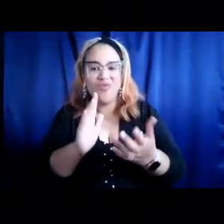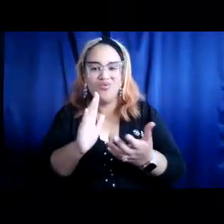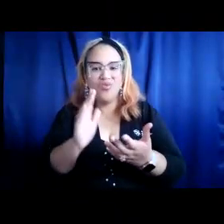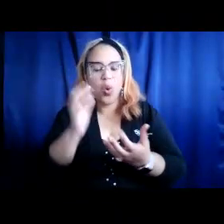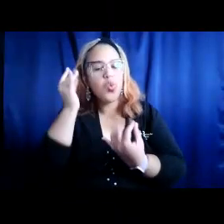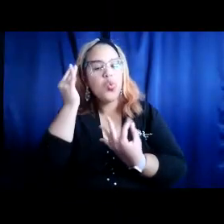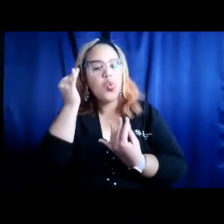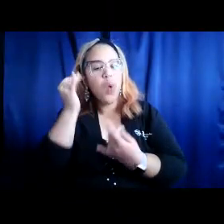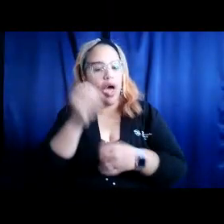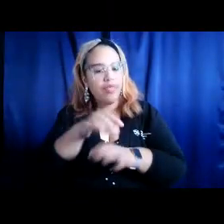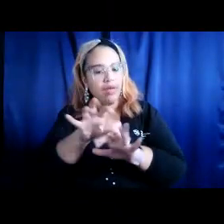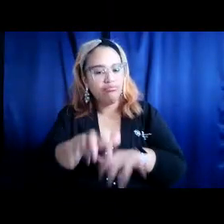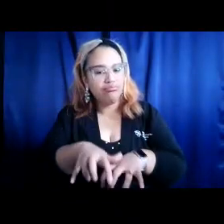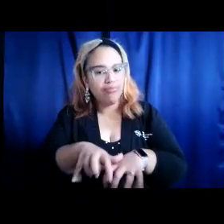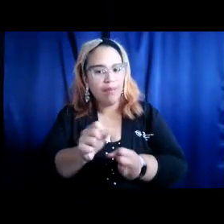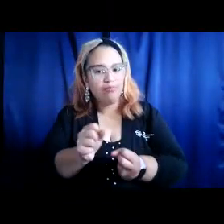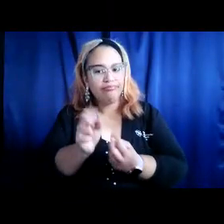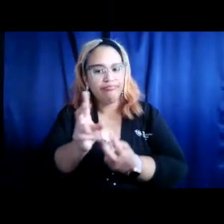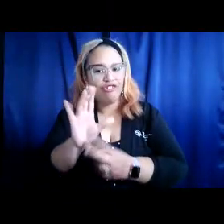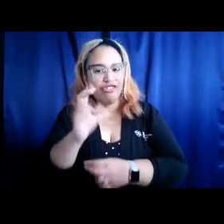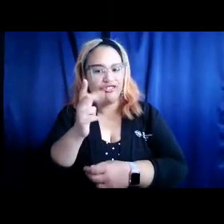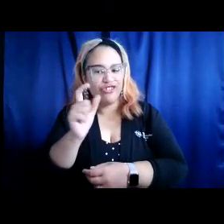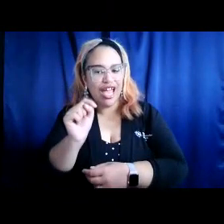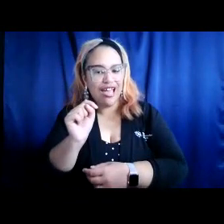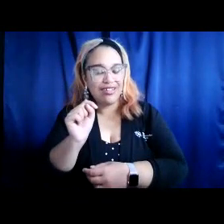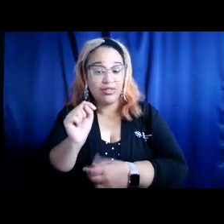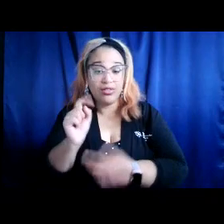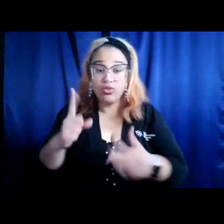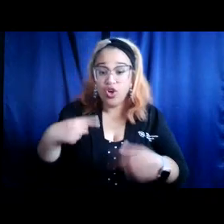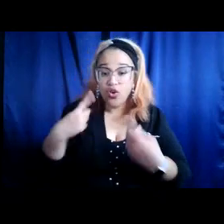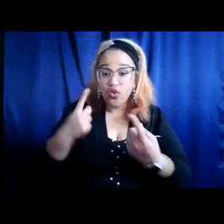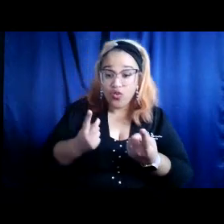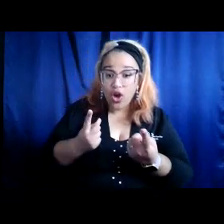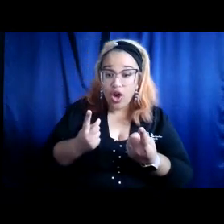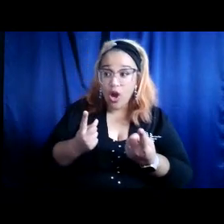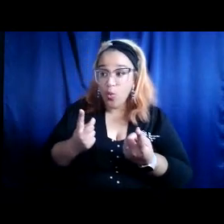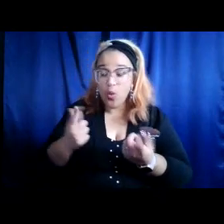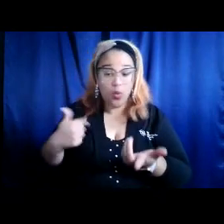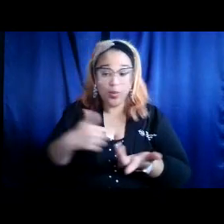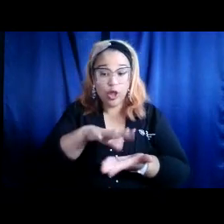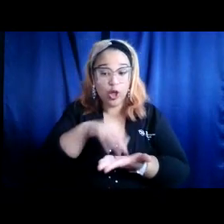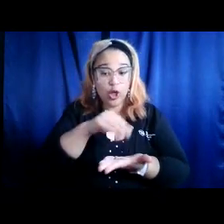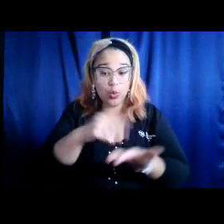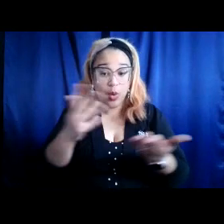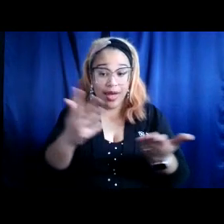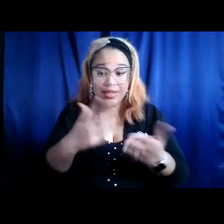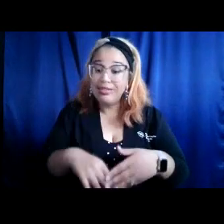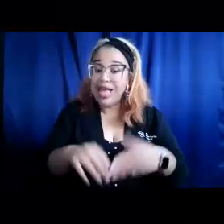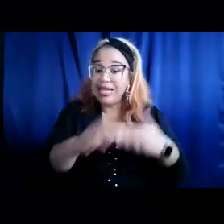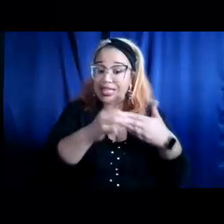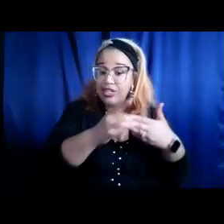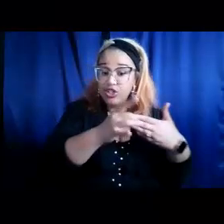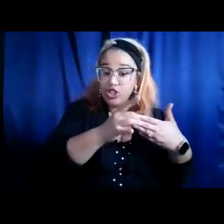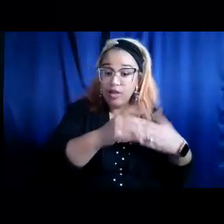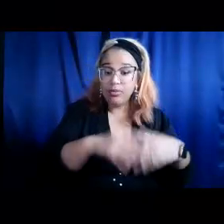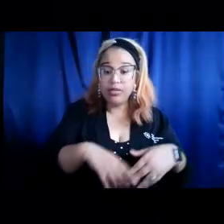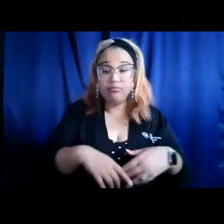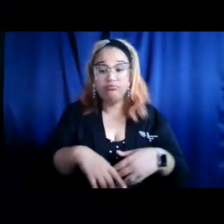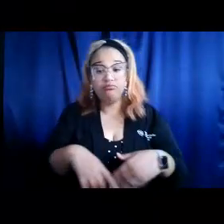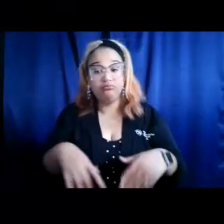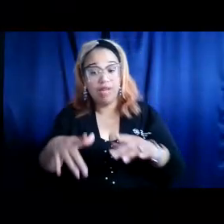far we've discussed how leadership and internal teams play an important role in fostering disability inclusion, but you don't have to do this work